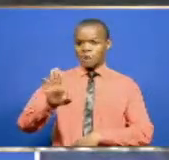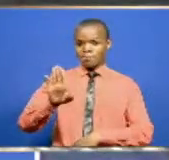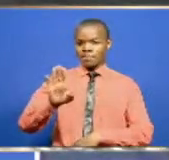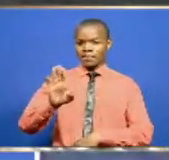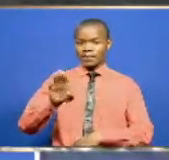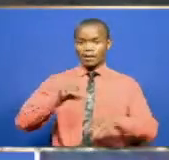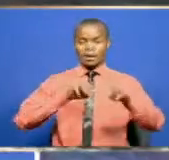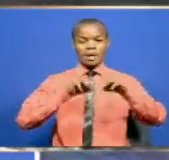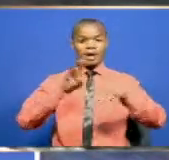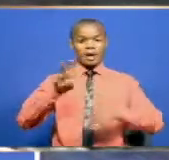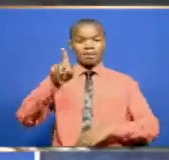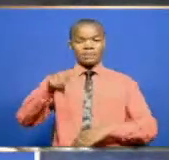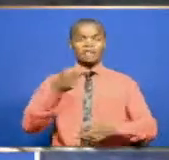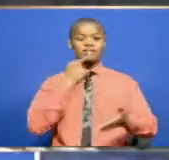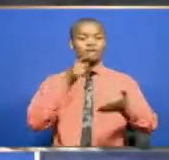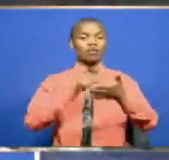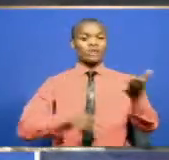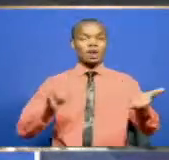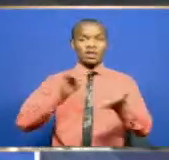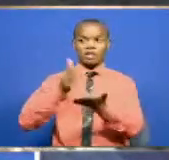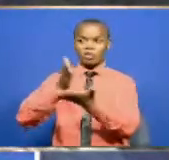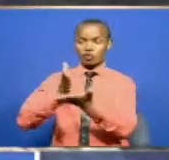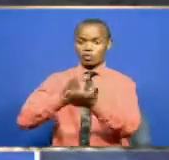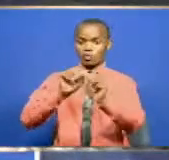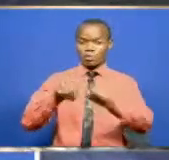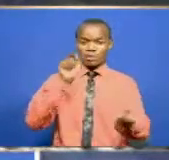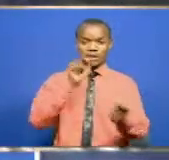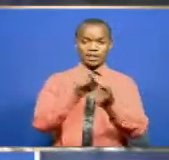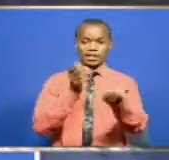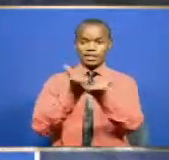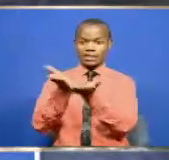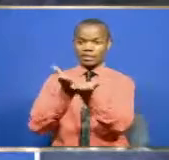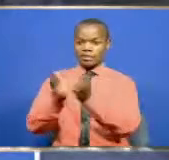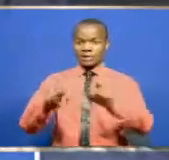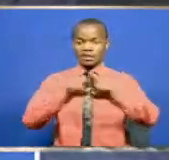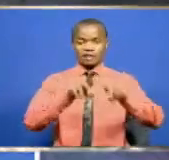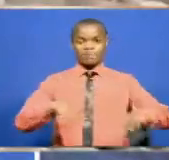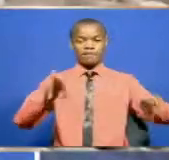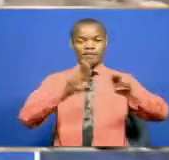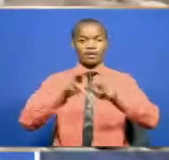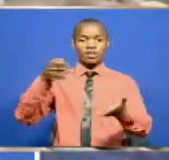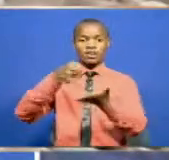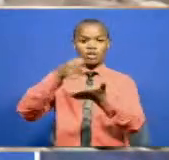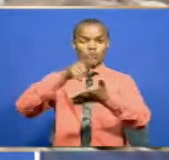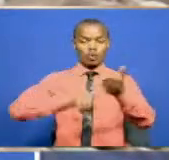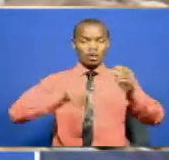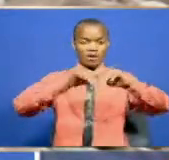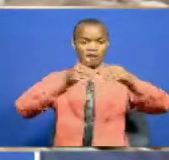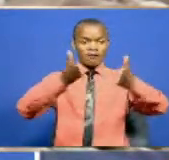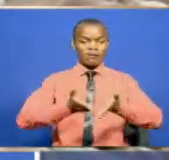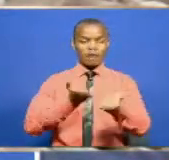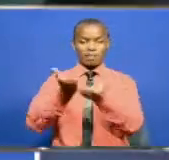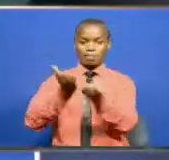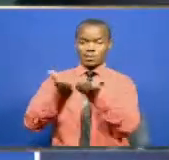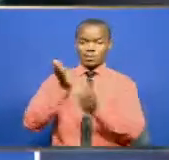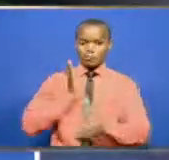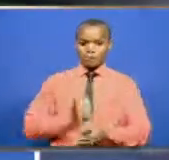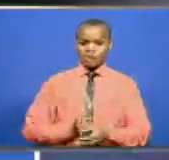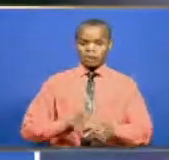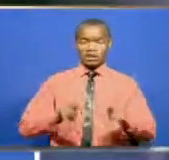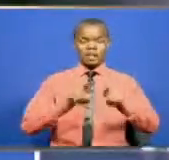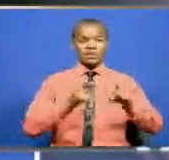the testing facilities will provide testing services to value chain actors, including farmers, traders, millers,